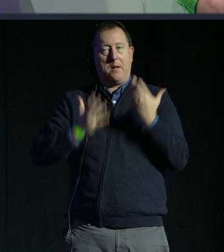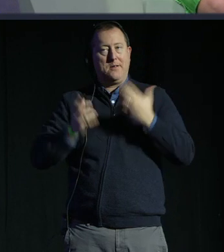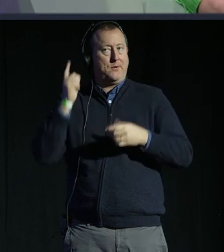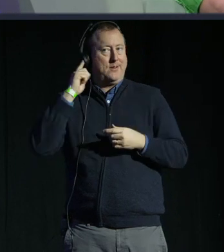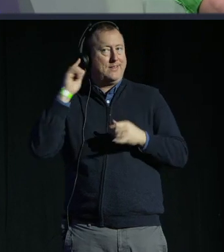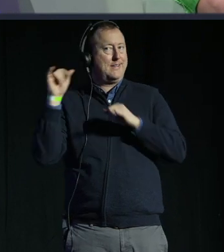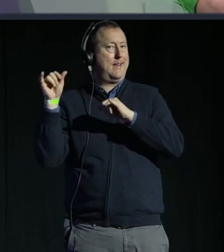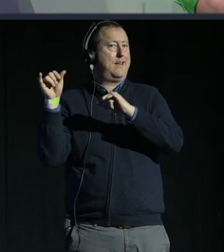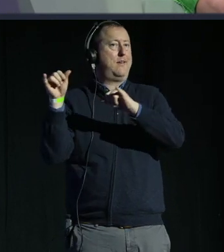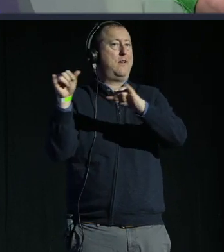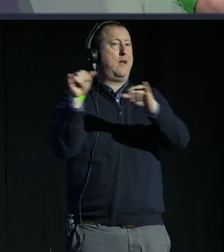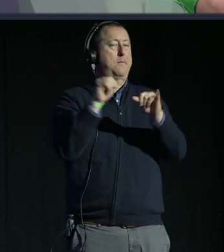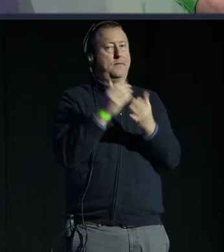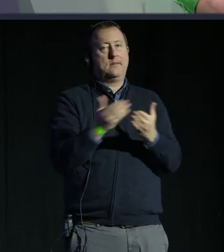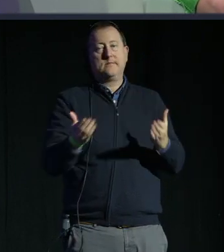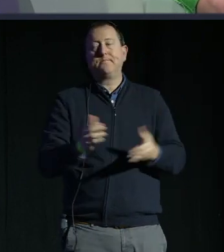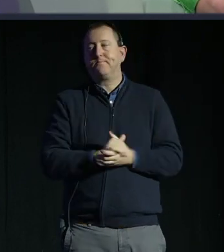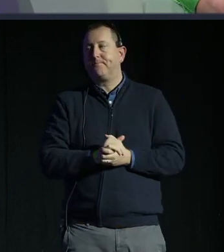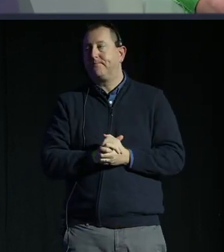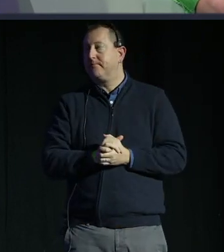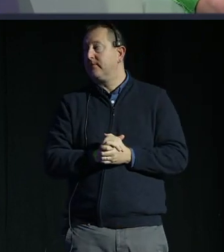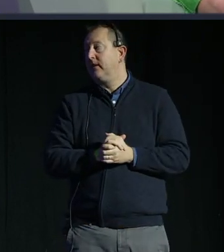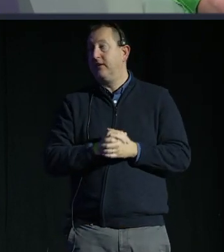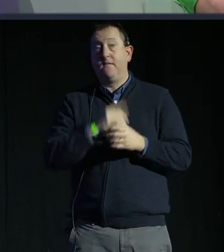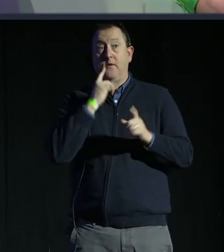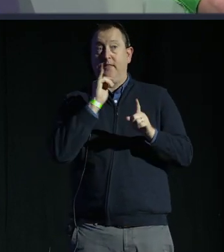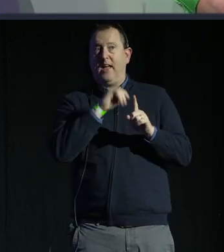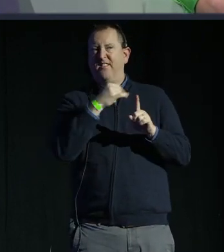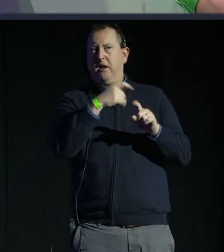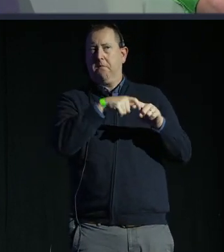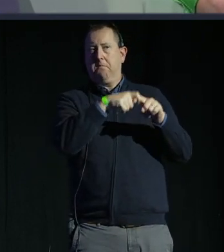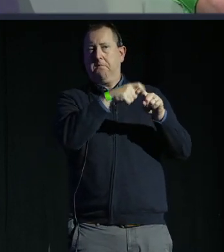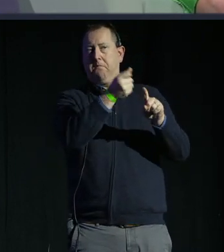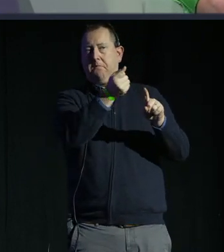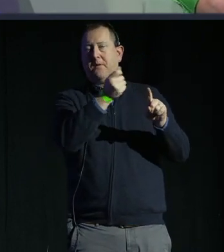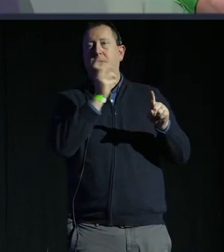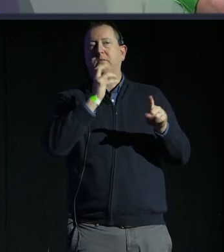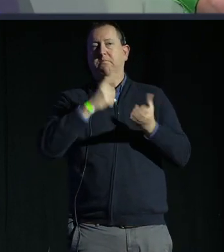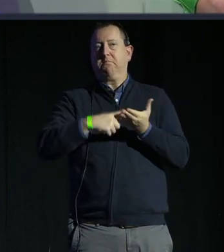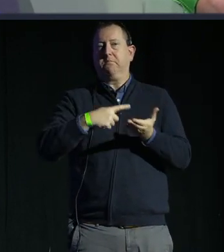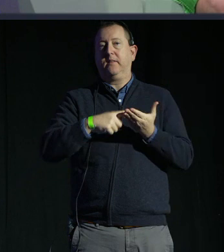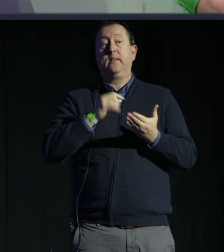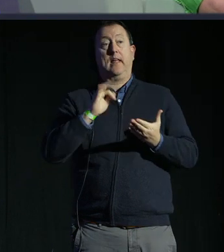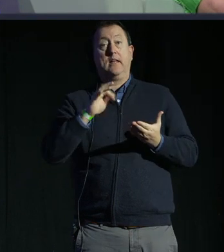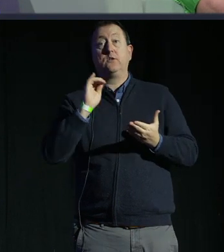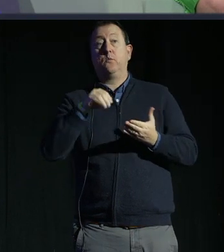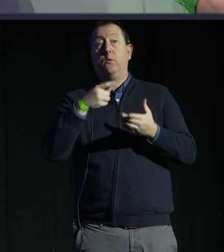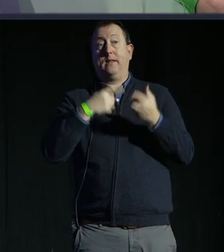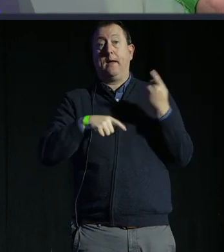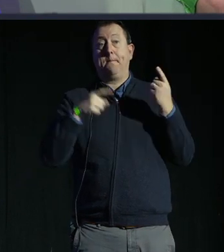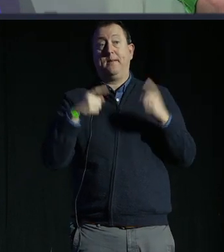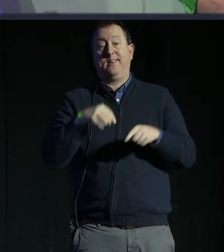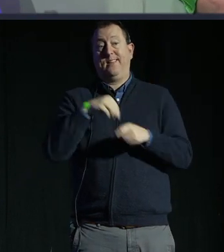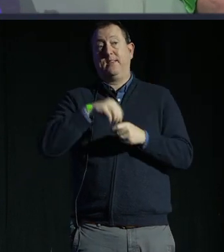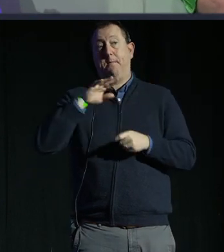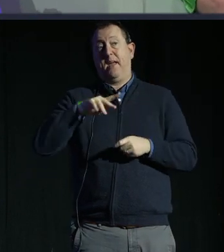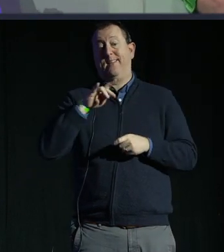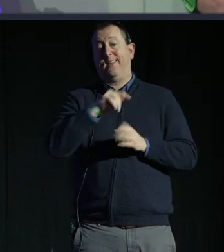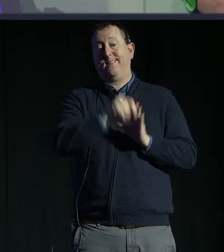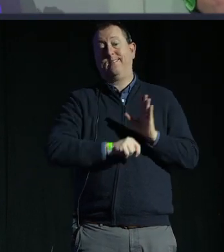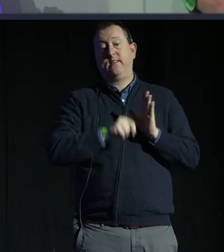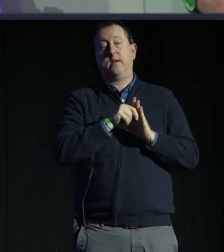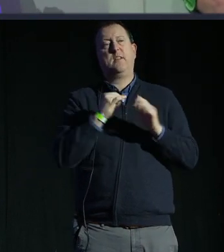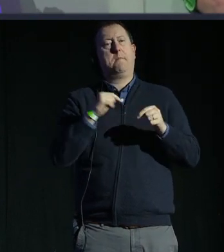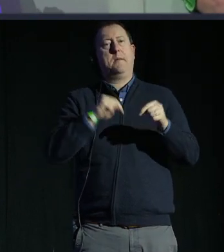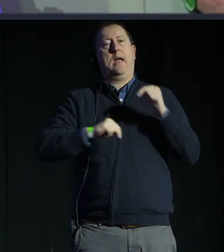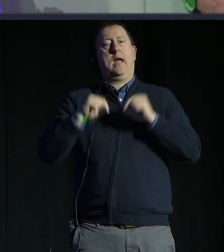themes. Put a pin in that, right? Because that's kind of what's going on internally at the bank at the time. Scale back and